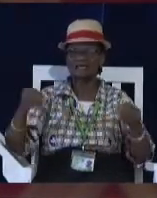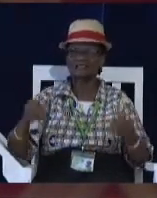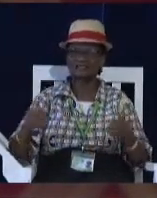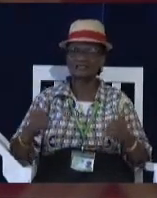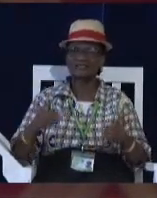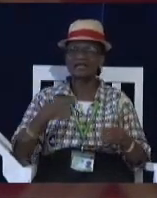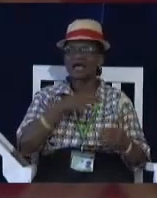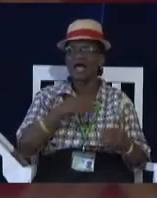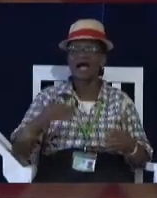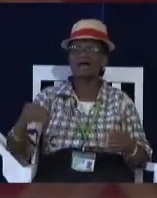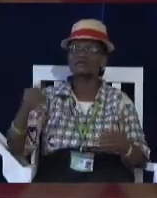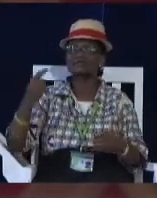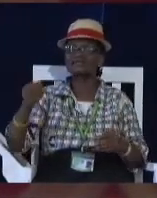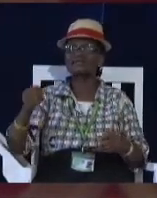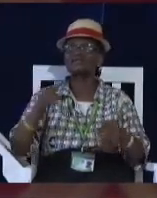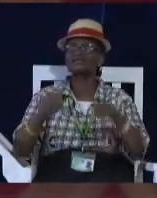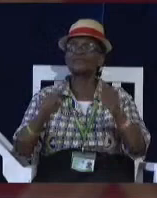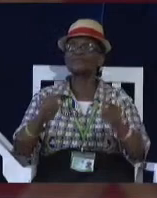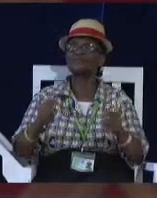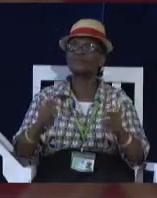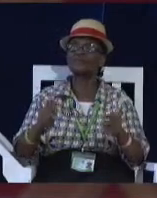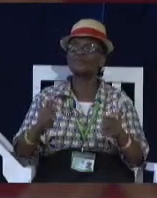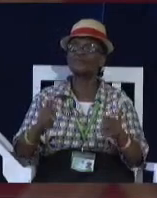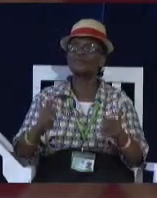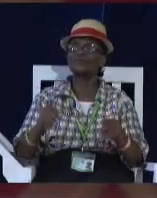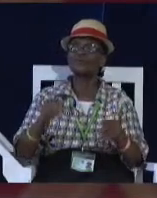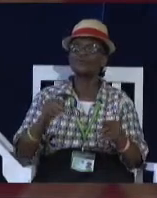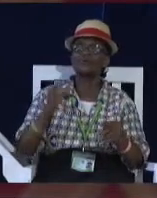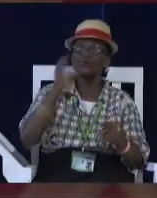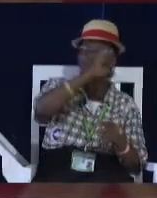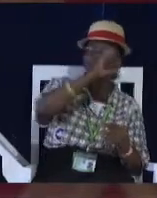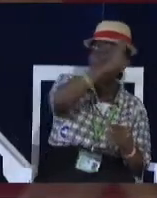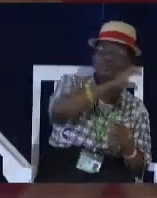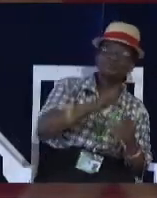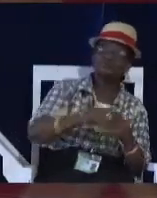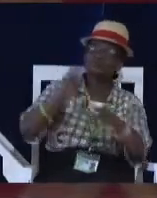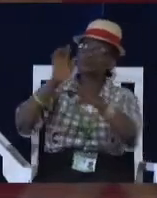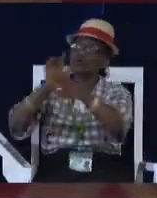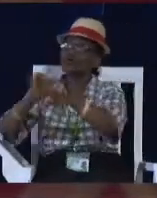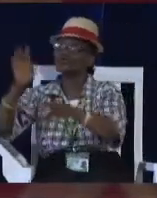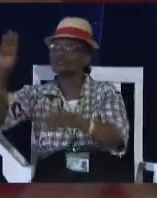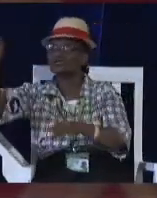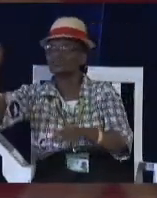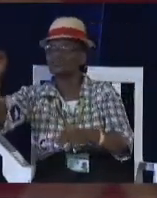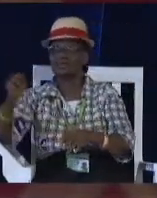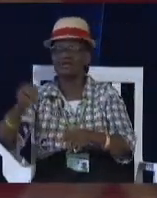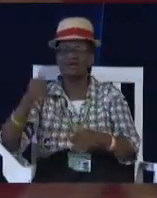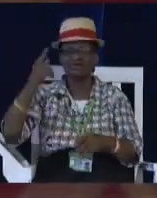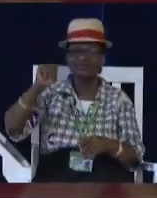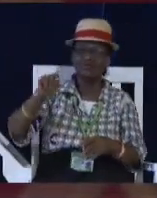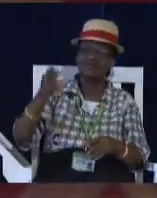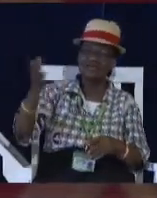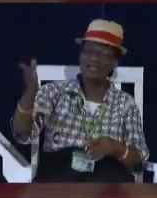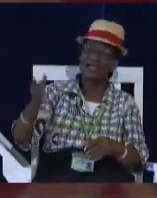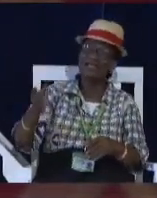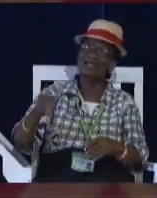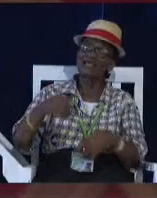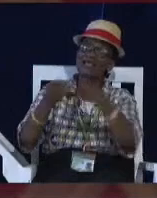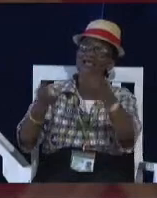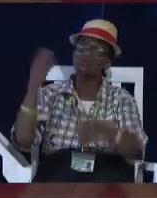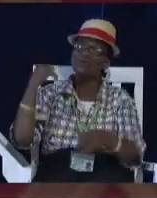And the whole multitude sought to touch him, for there went virtue out of